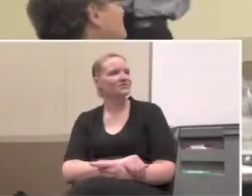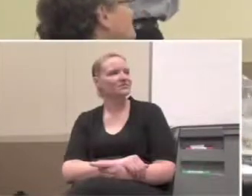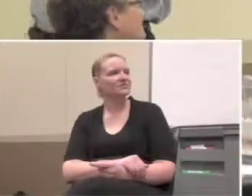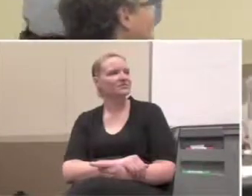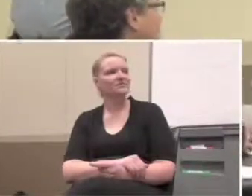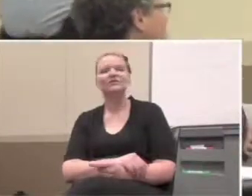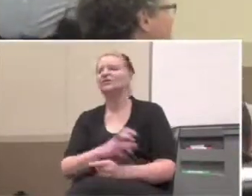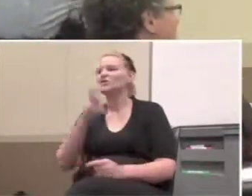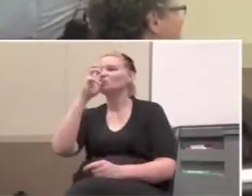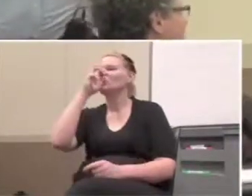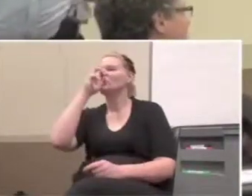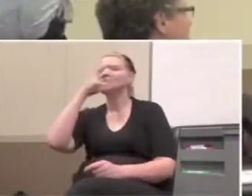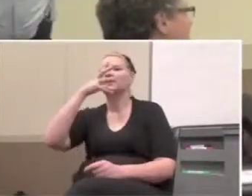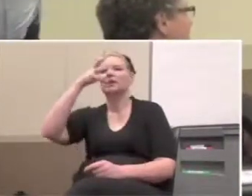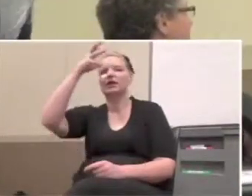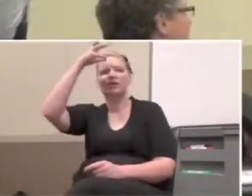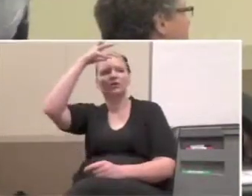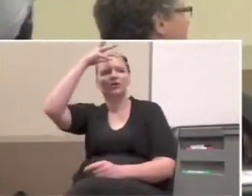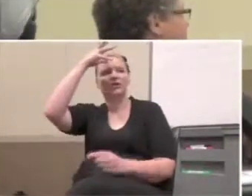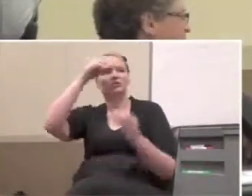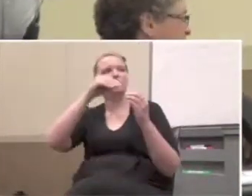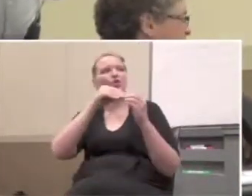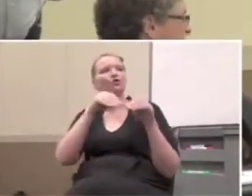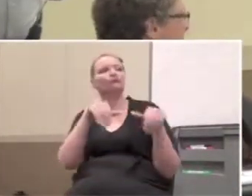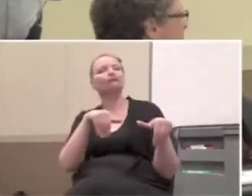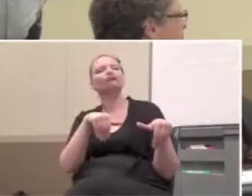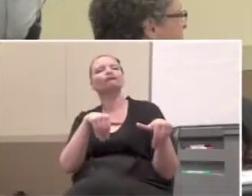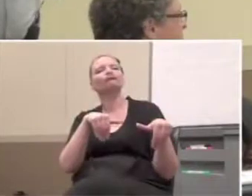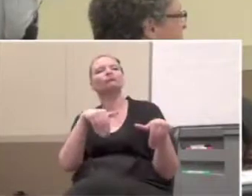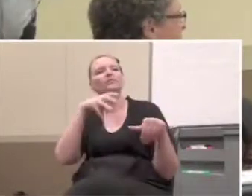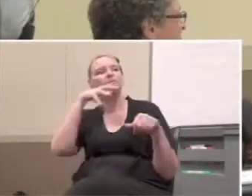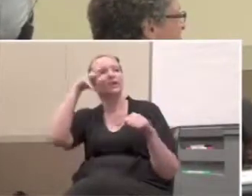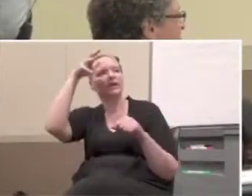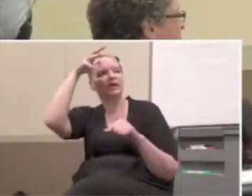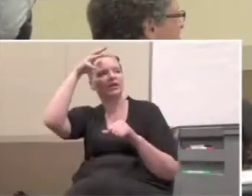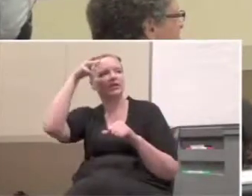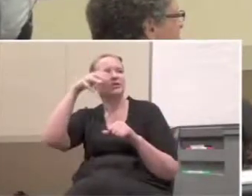strict parent versus more permissive parent. Okay.